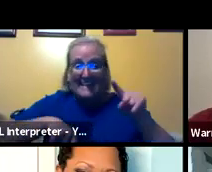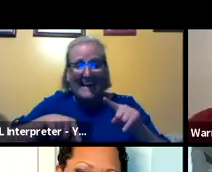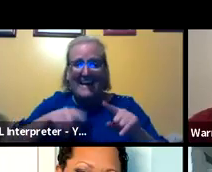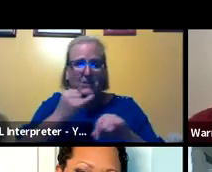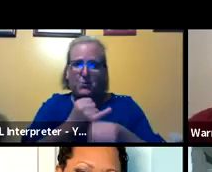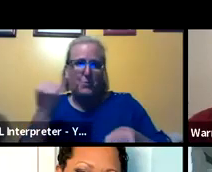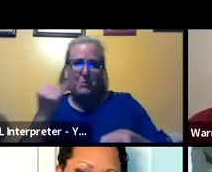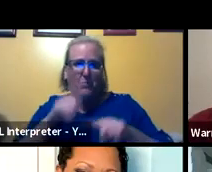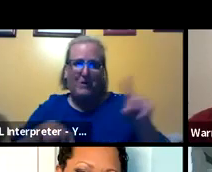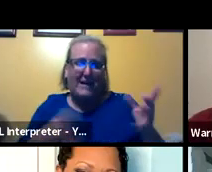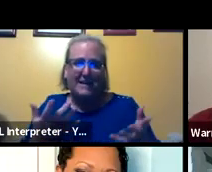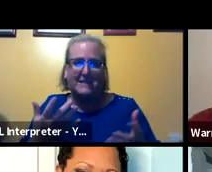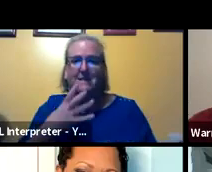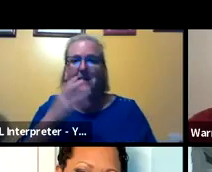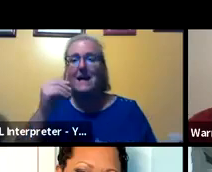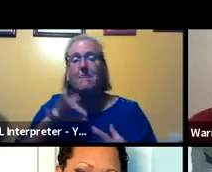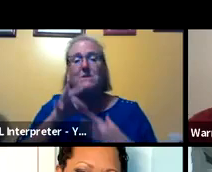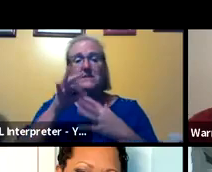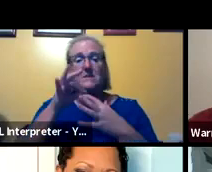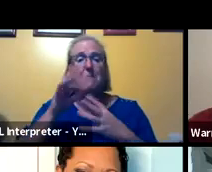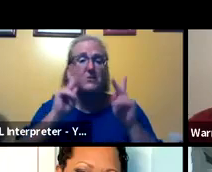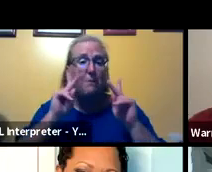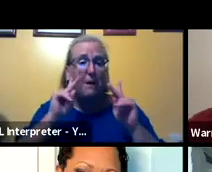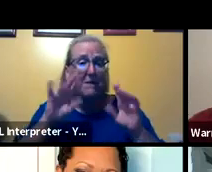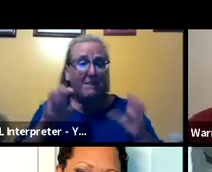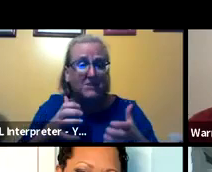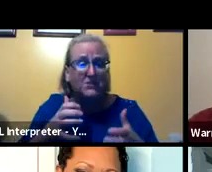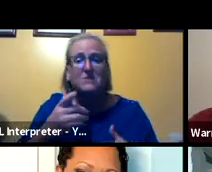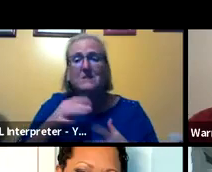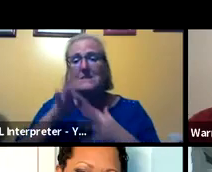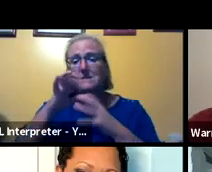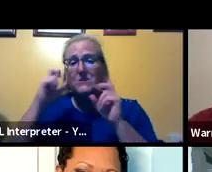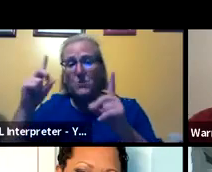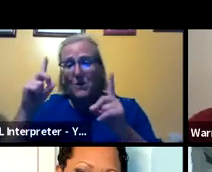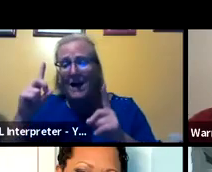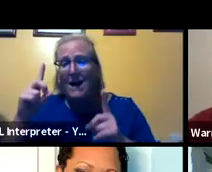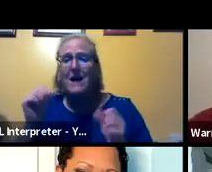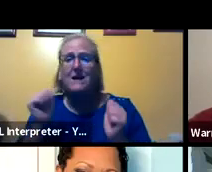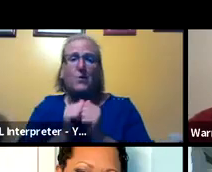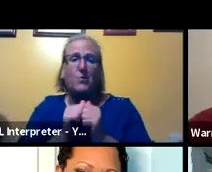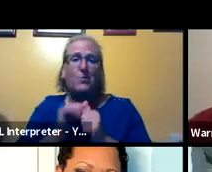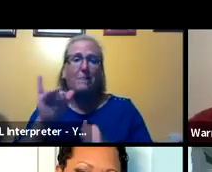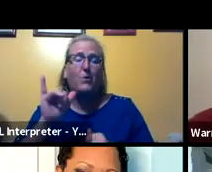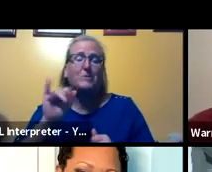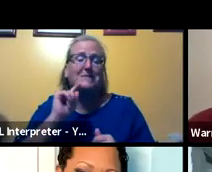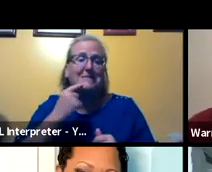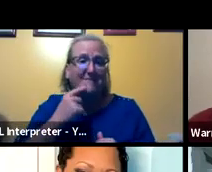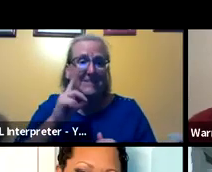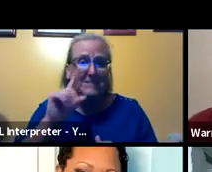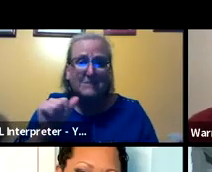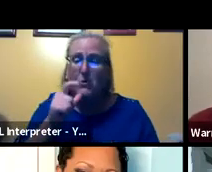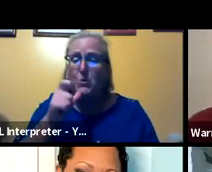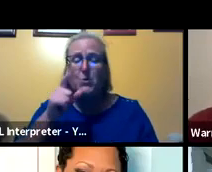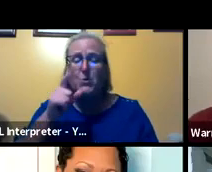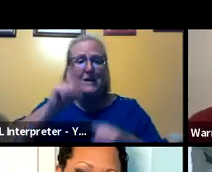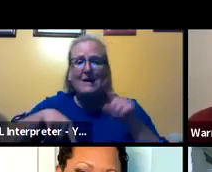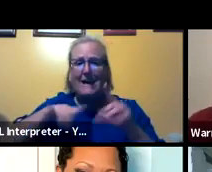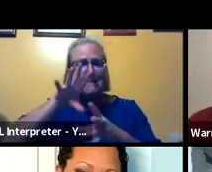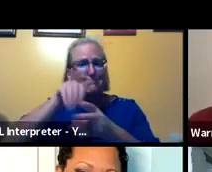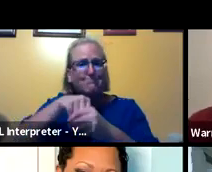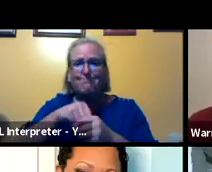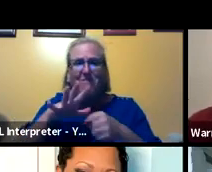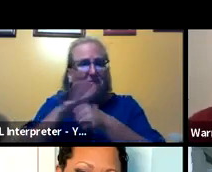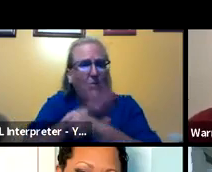And then, as noted, special populations are special education students, especially those with significant disabilities who may not be able to participate